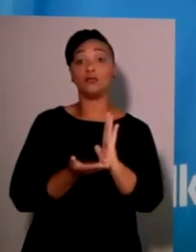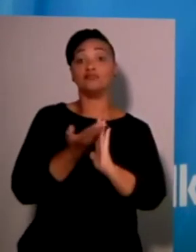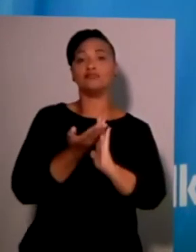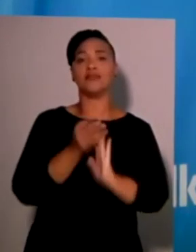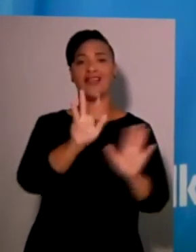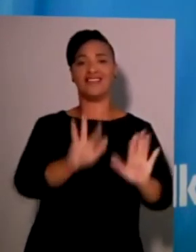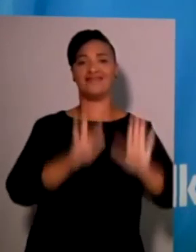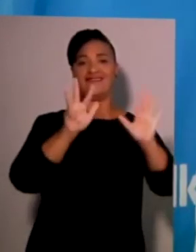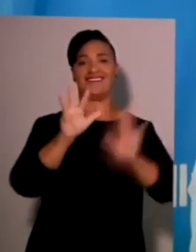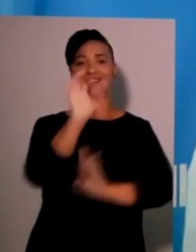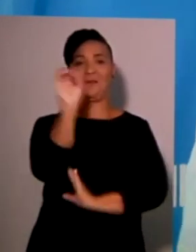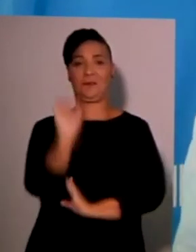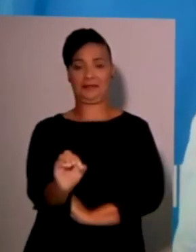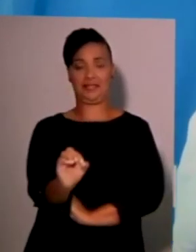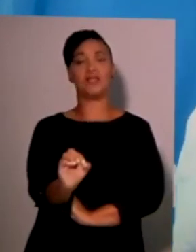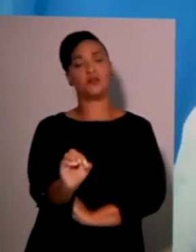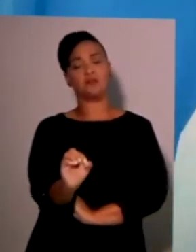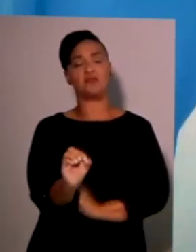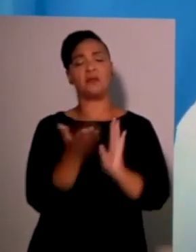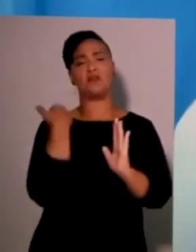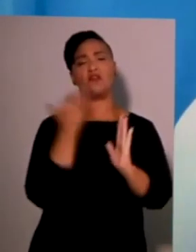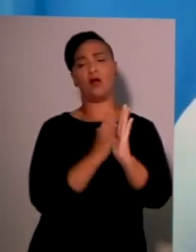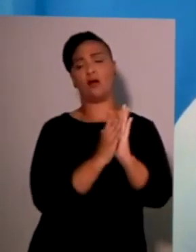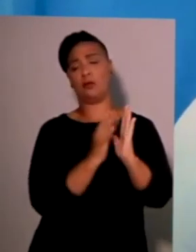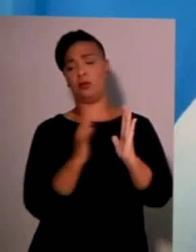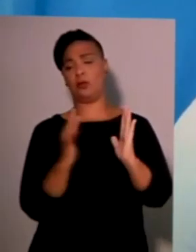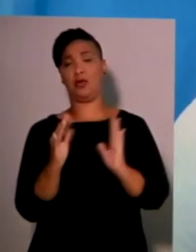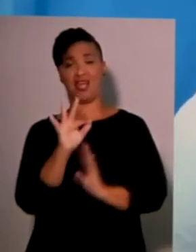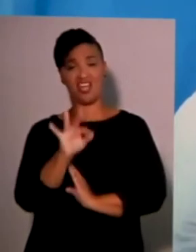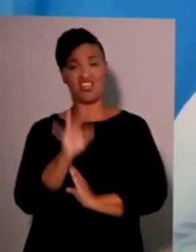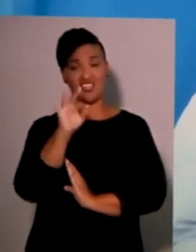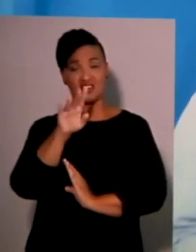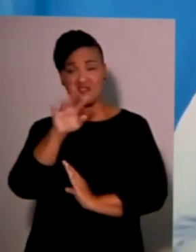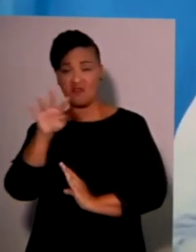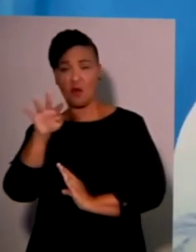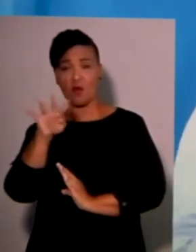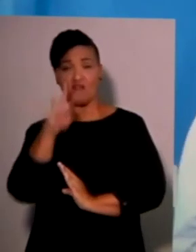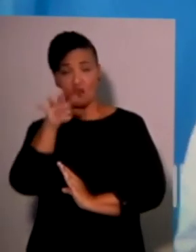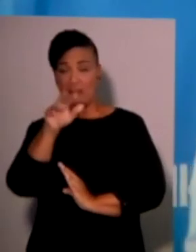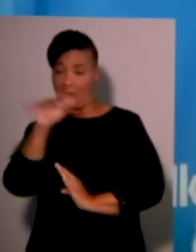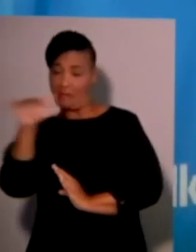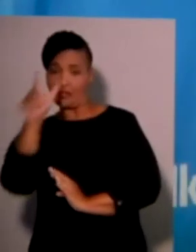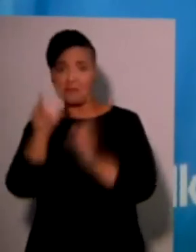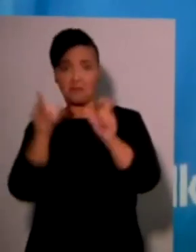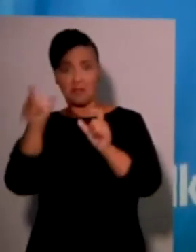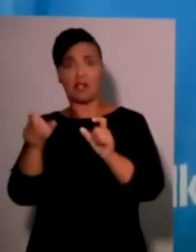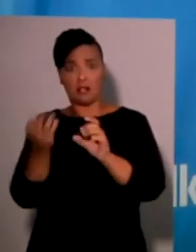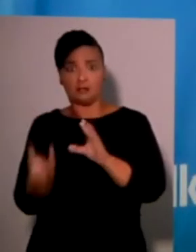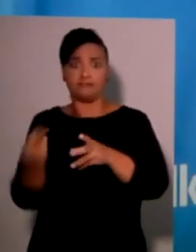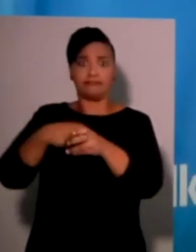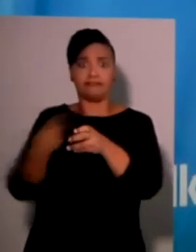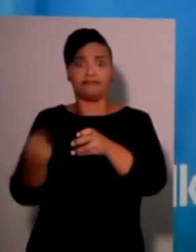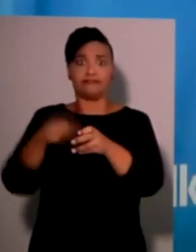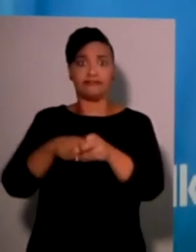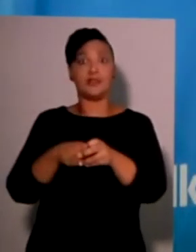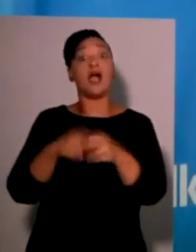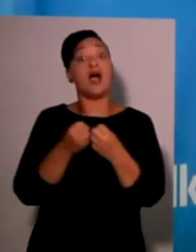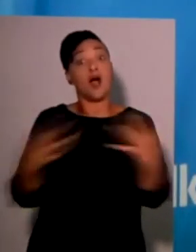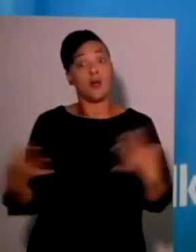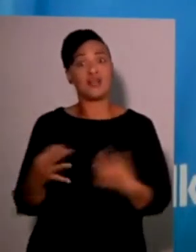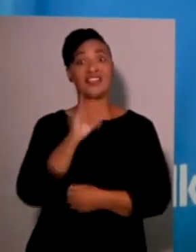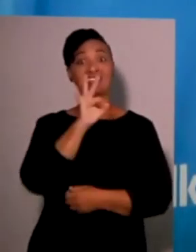so, to about 14 million subscribers, with a blended ARPU increase of 37%